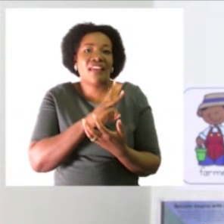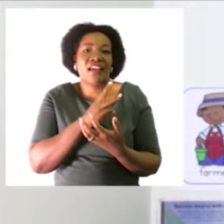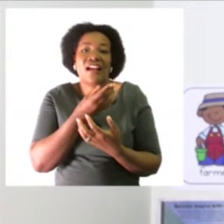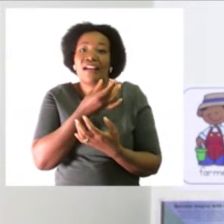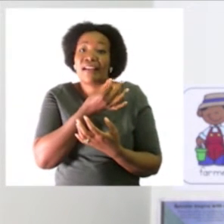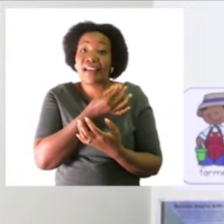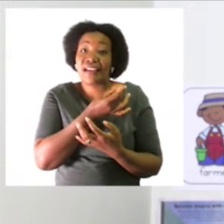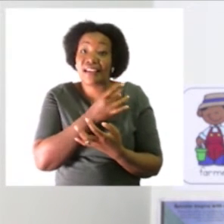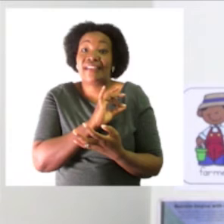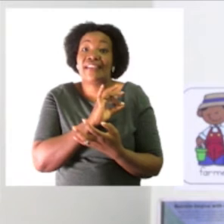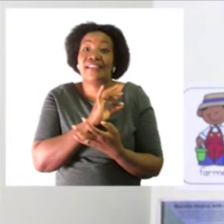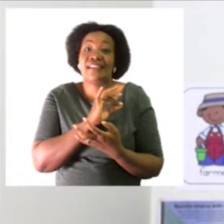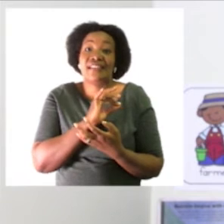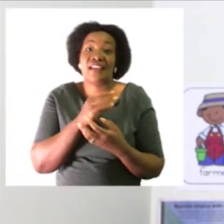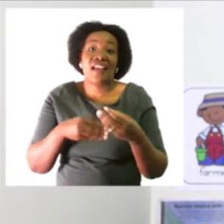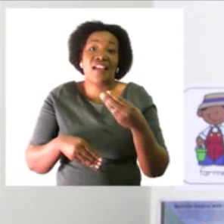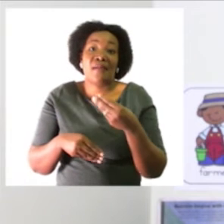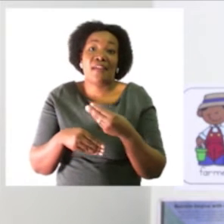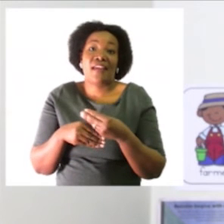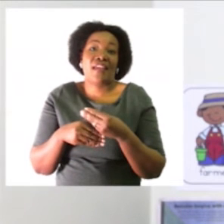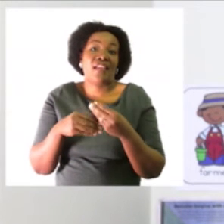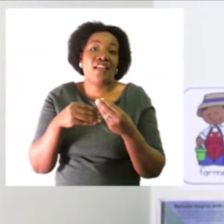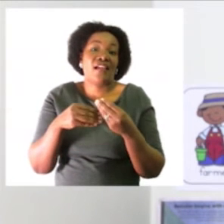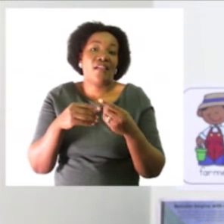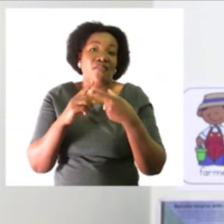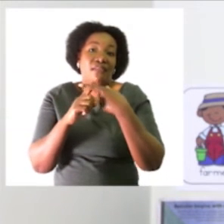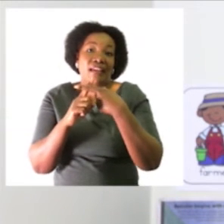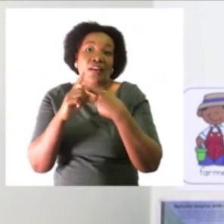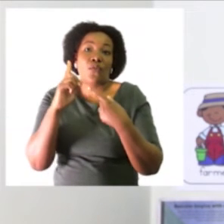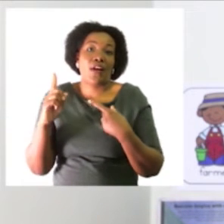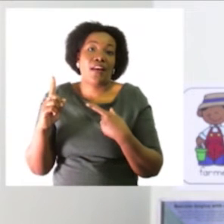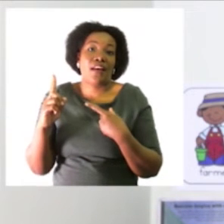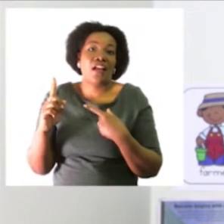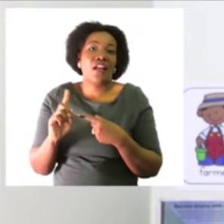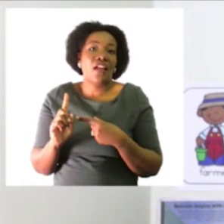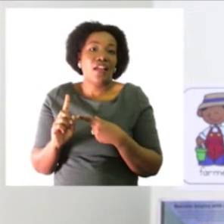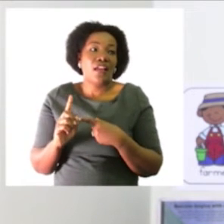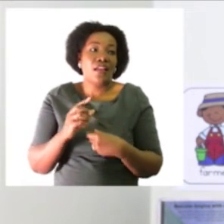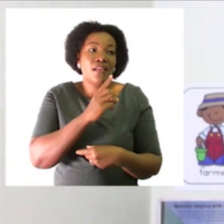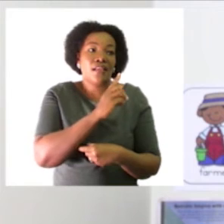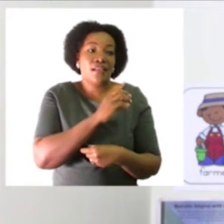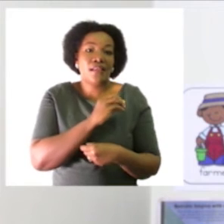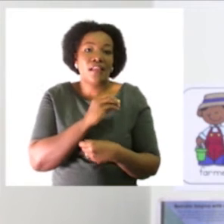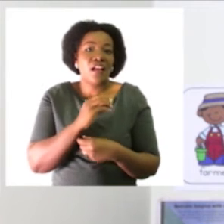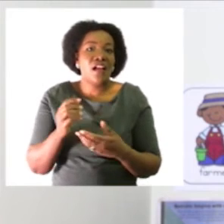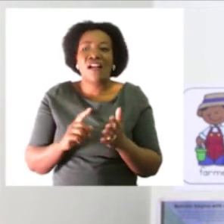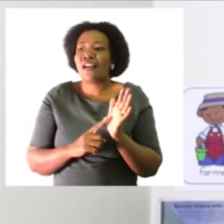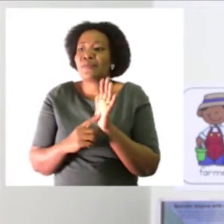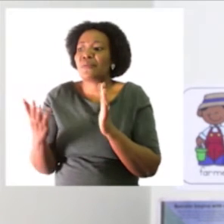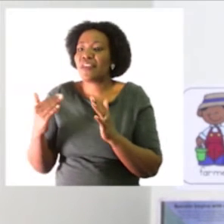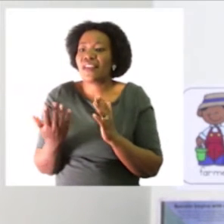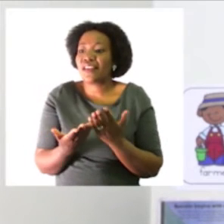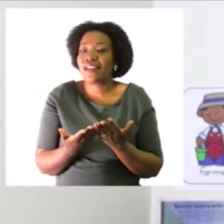80 plus a 1. What can we do? Can you show me quickly?